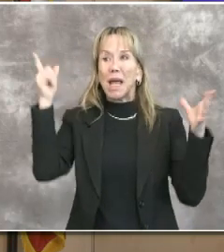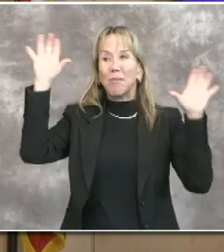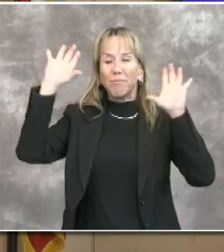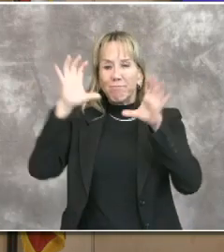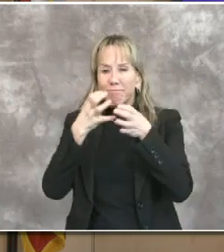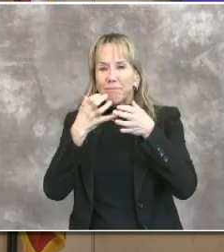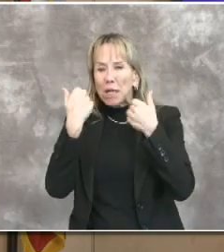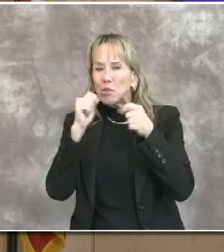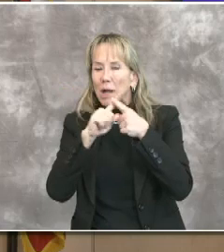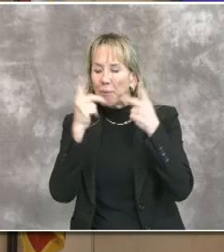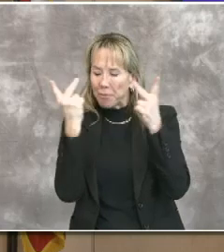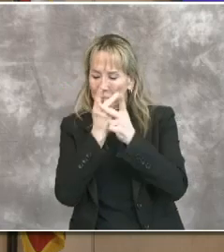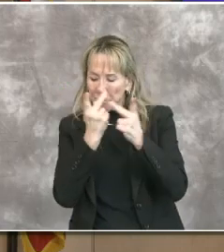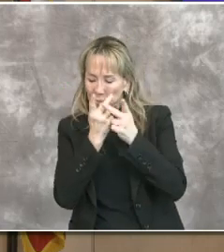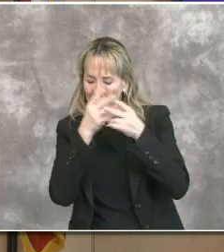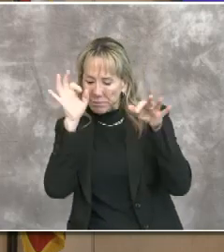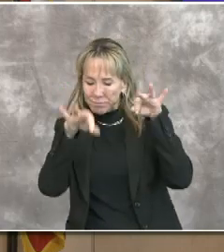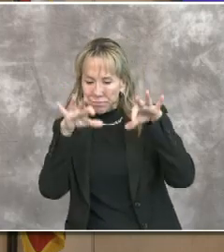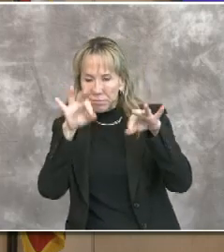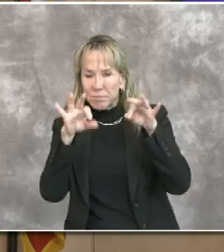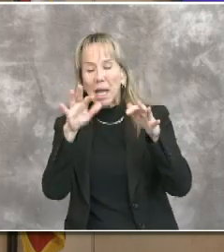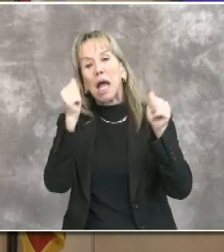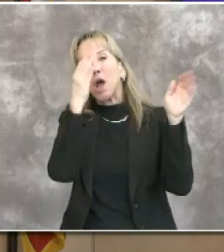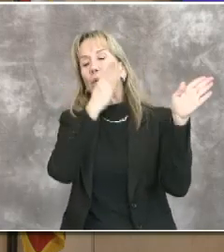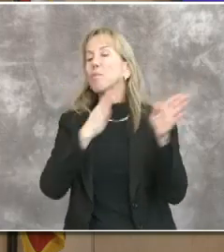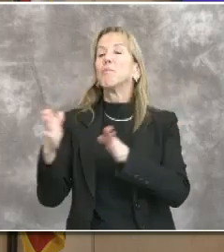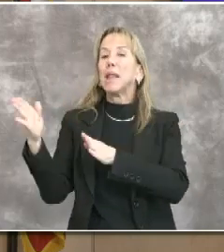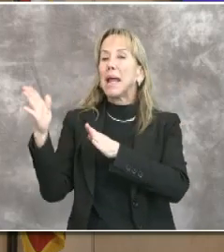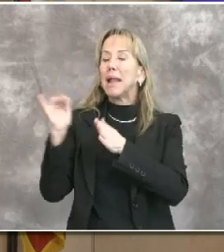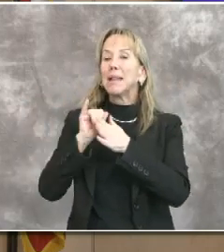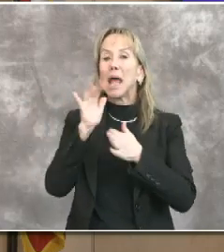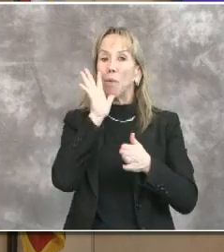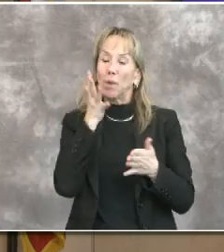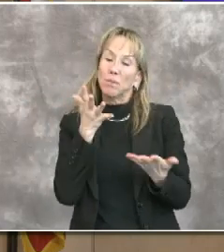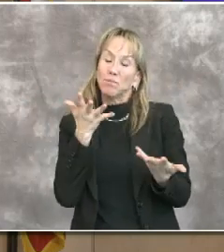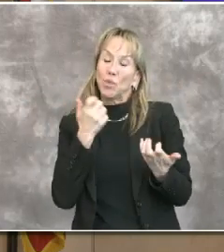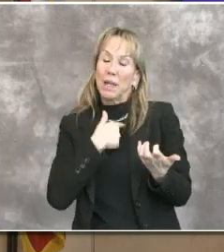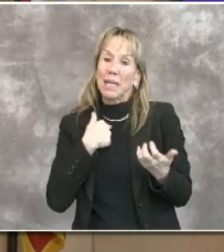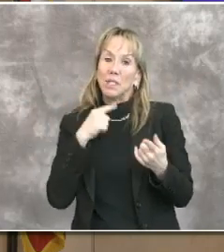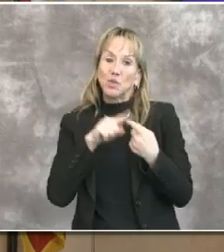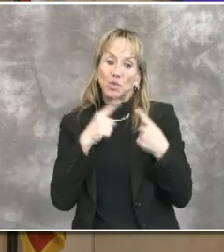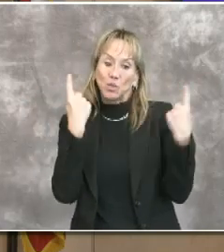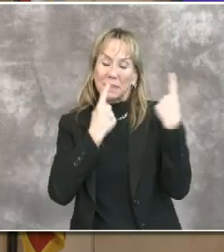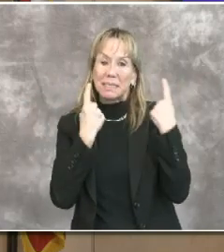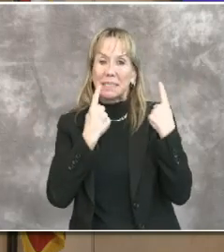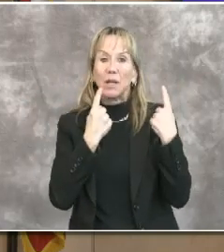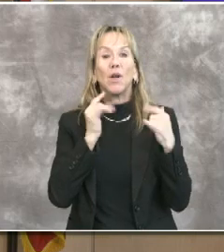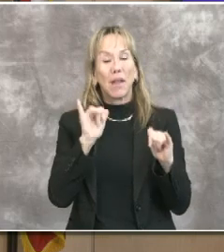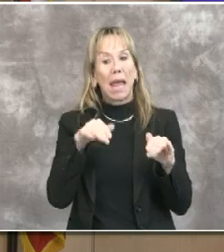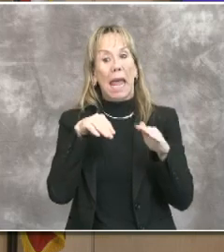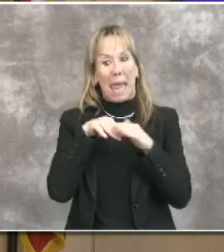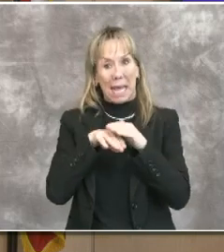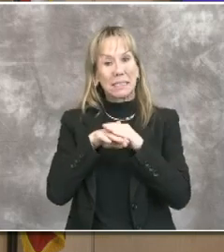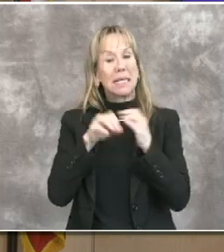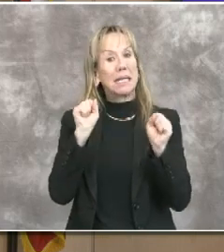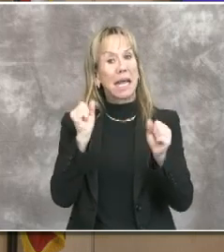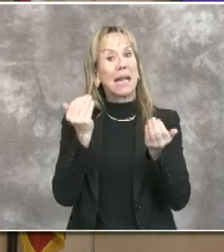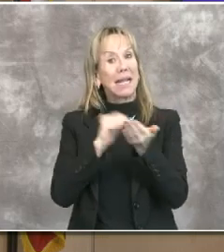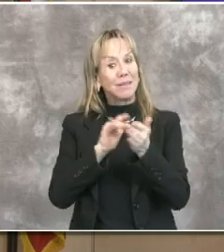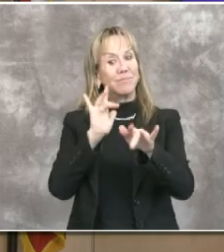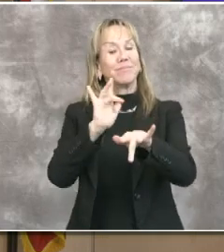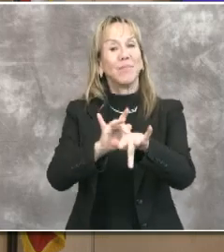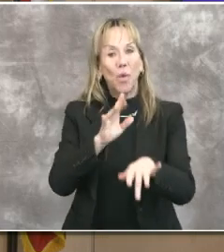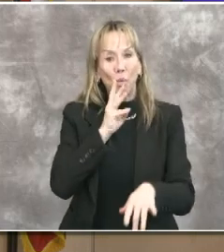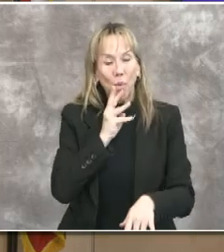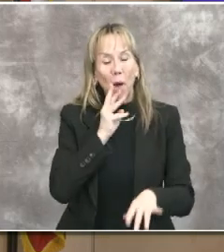up with a phasing plan that they would like us to consider, that would reinstitute access to the water, but would do it in a phased approach that they believe